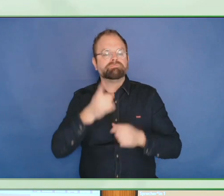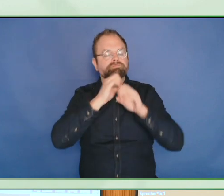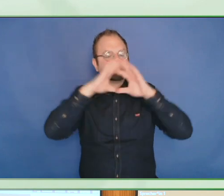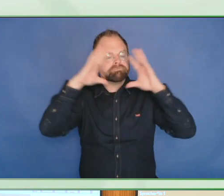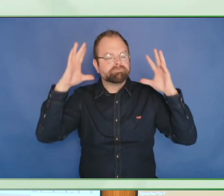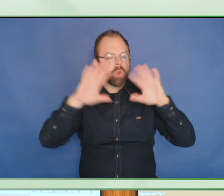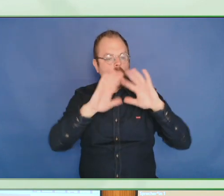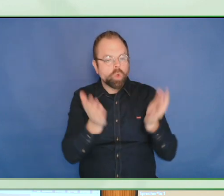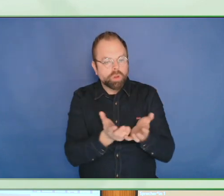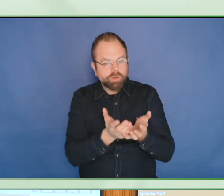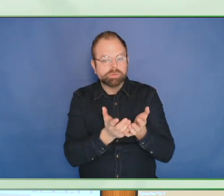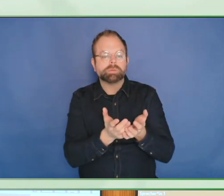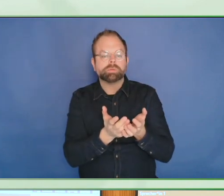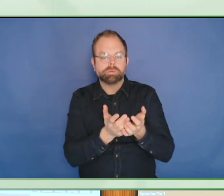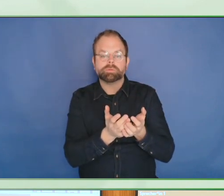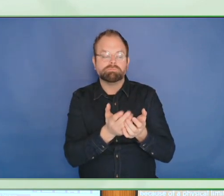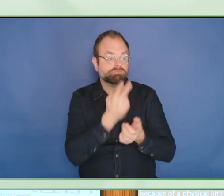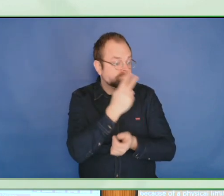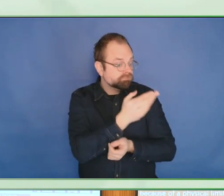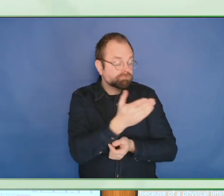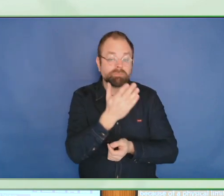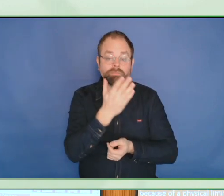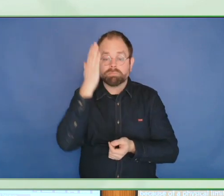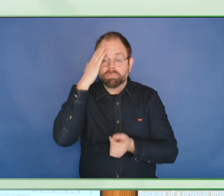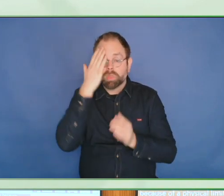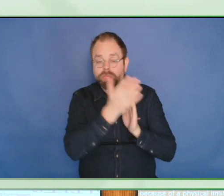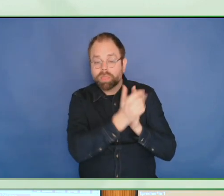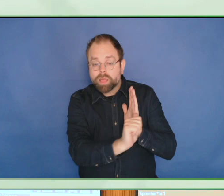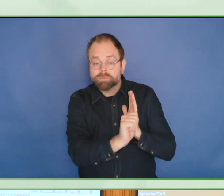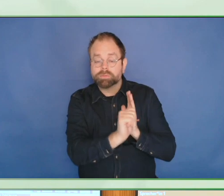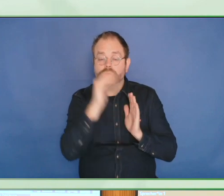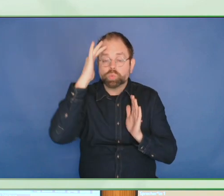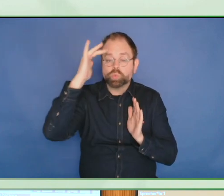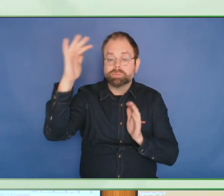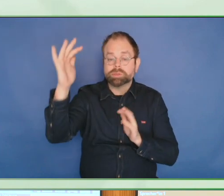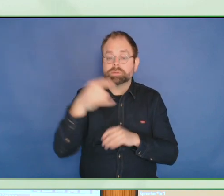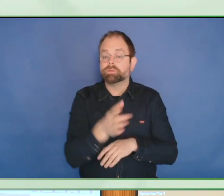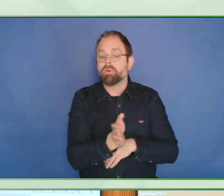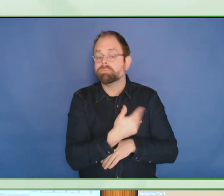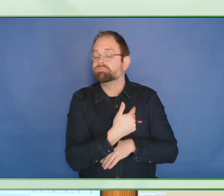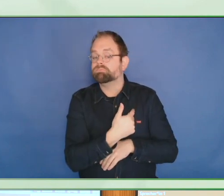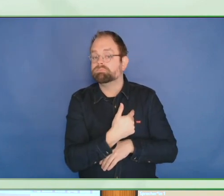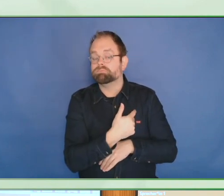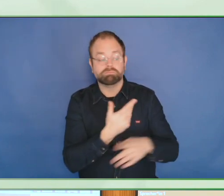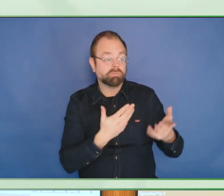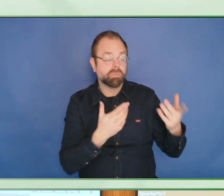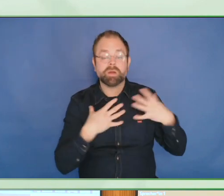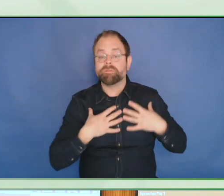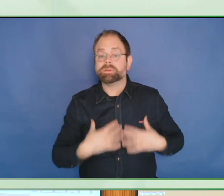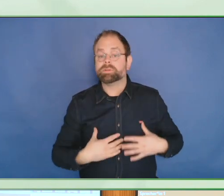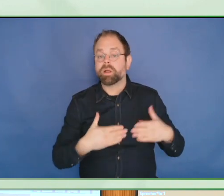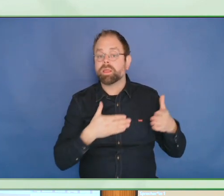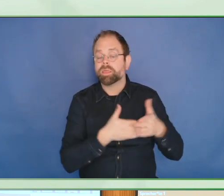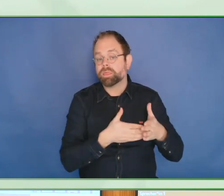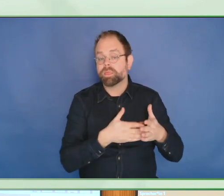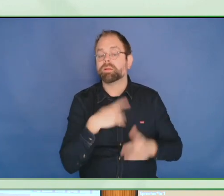barriers, social ones, economic ones, and emotional ones that stands in the way of your independence.